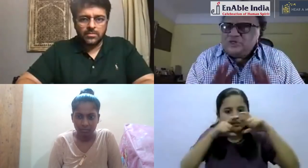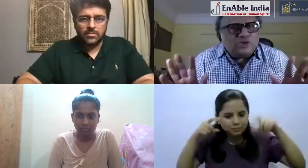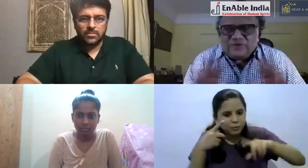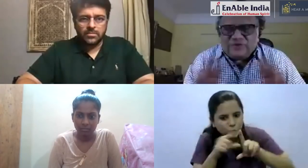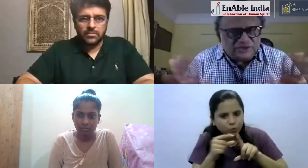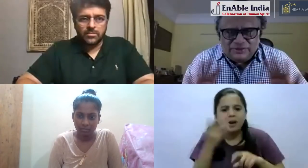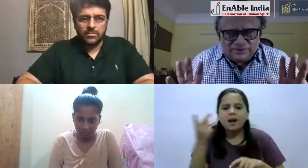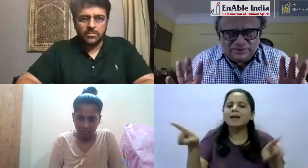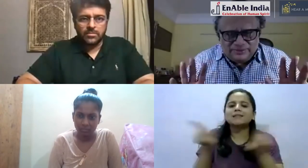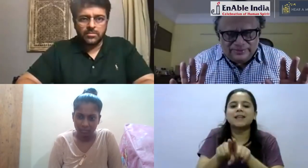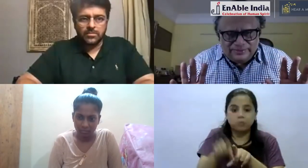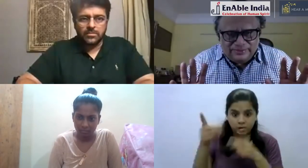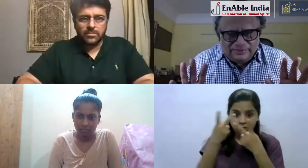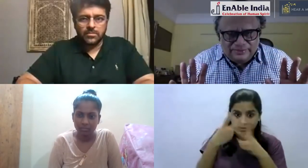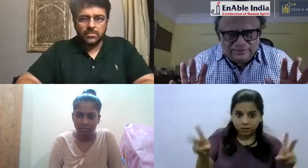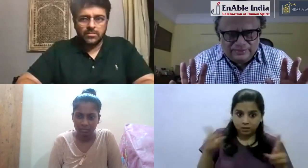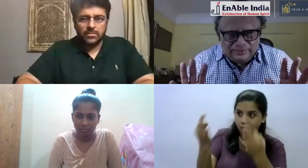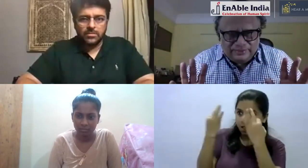There is no difference.